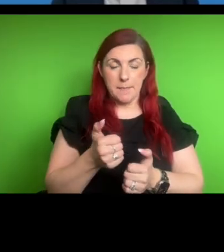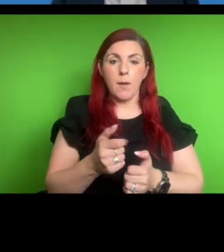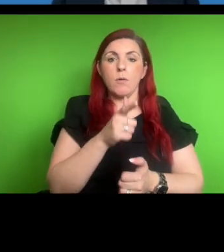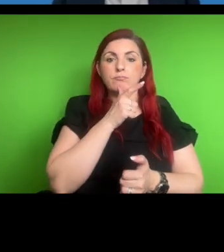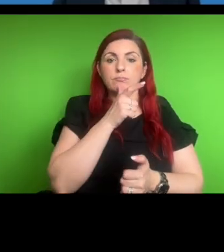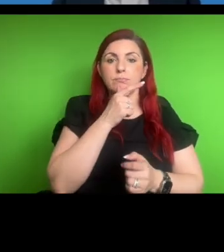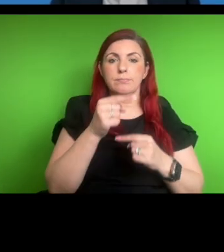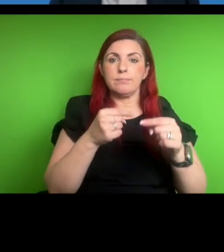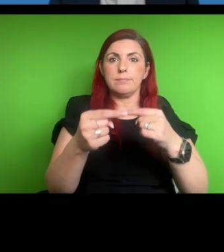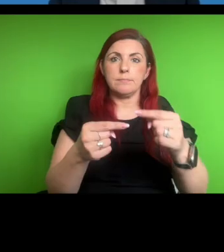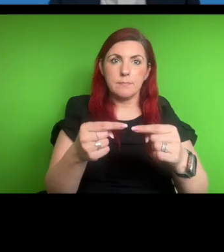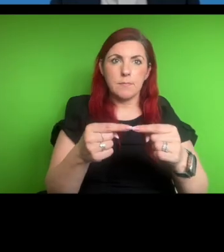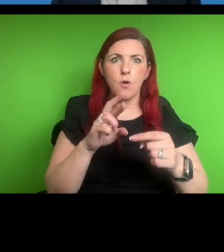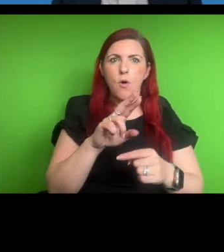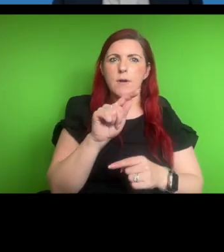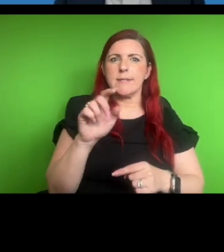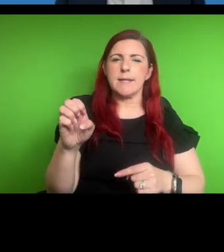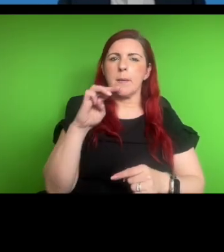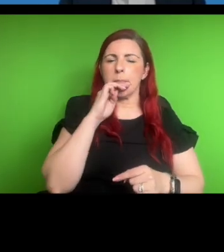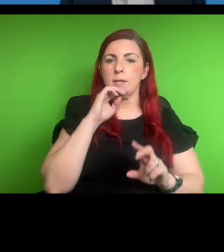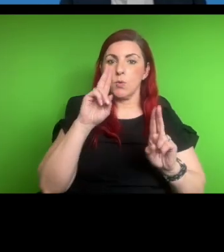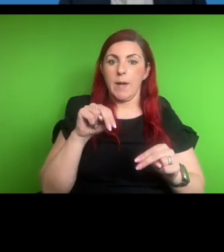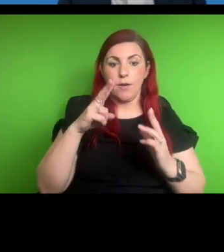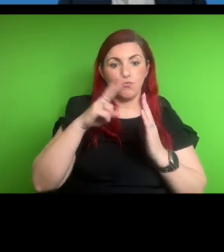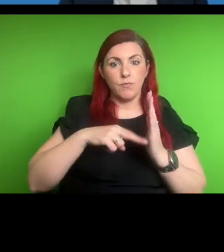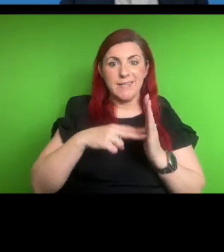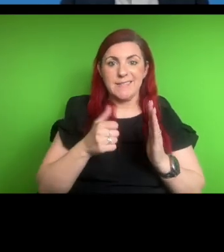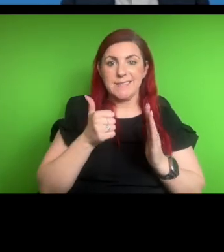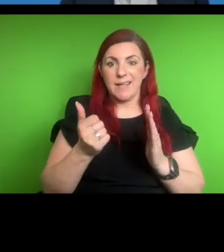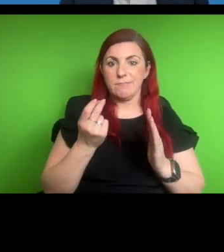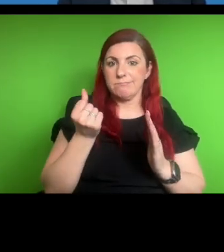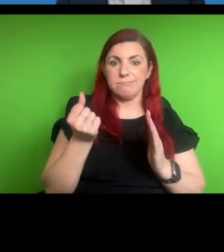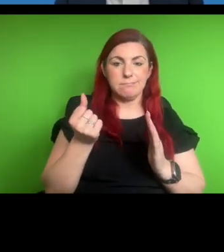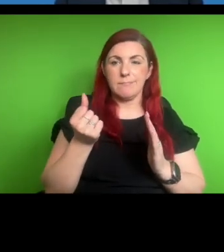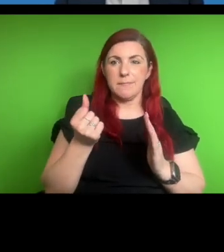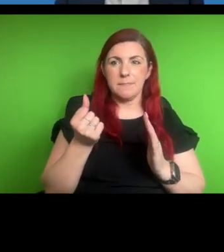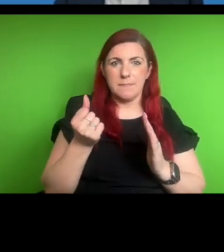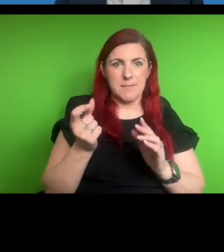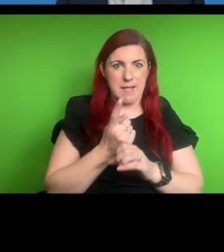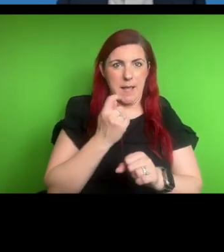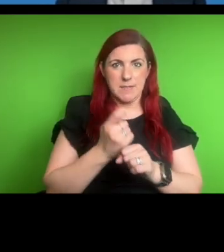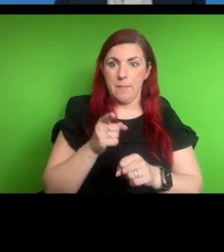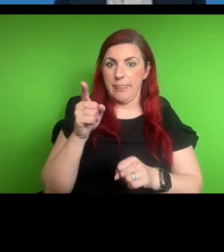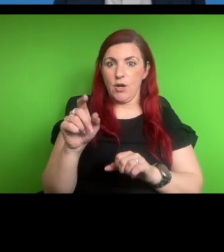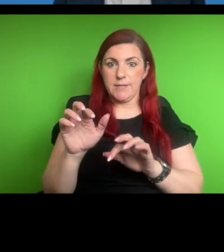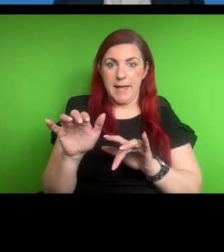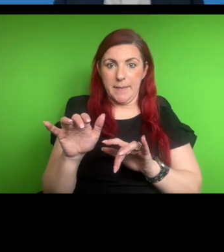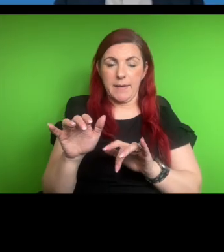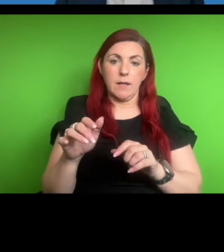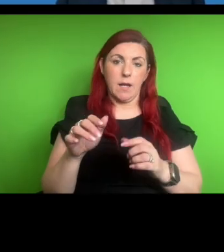text instantly as it is being entered, creating a real-time